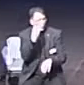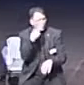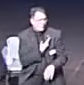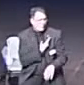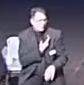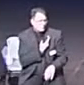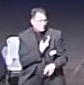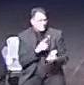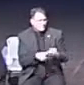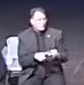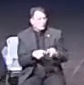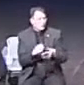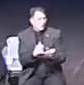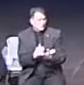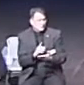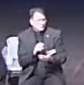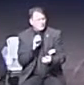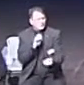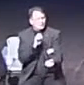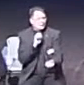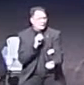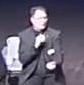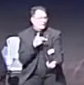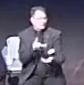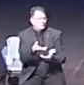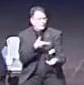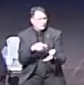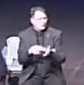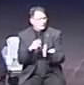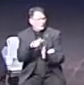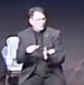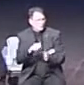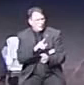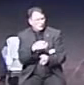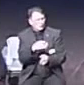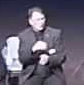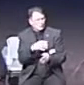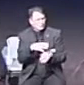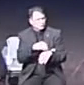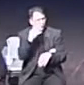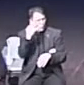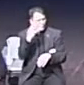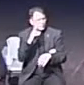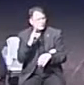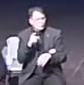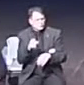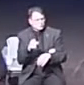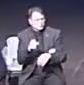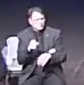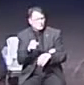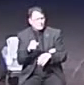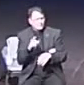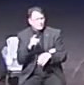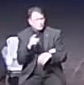The second thing was, of course, the interaction between the technicians in Halunda Stockholm and our associations